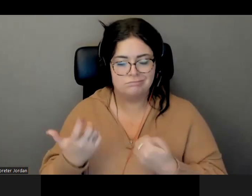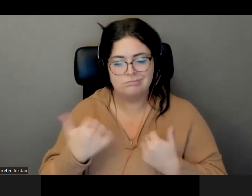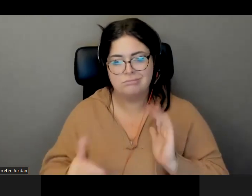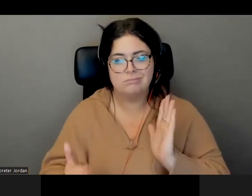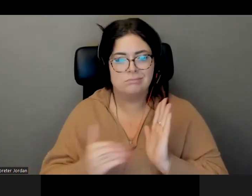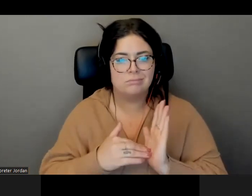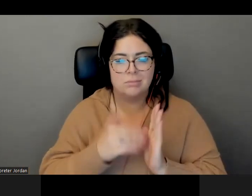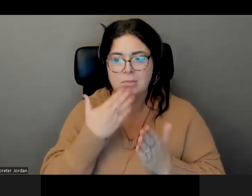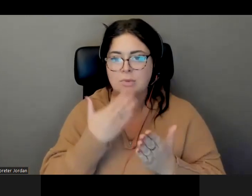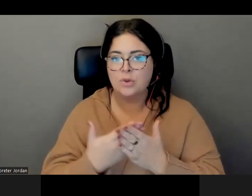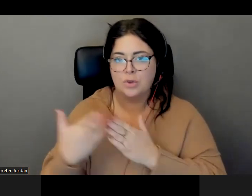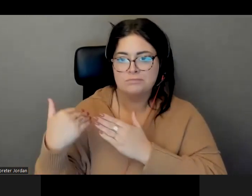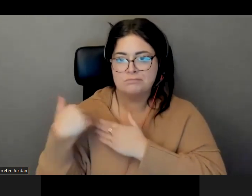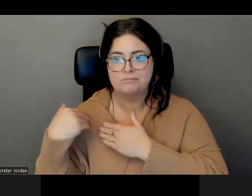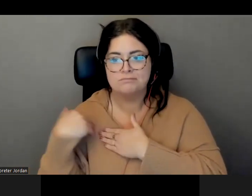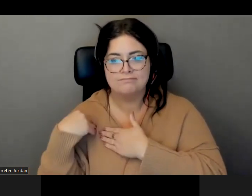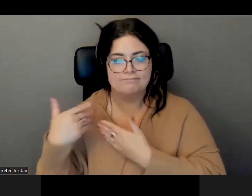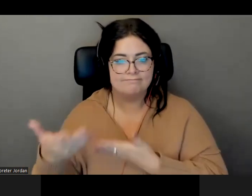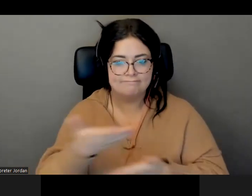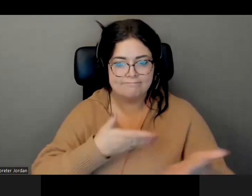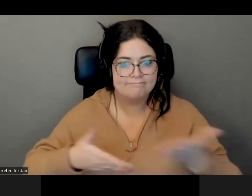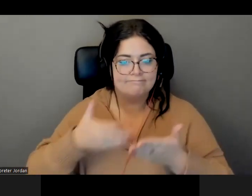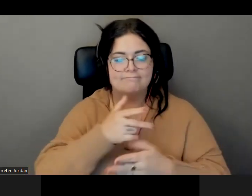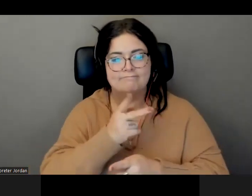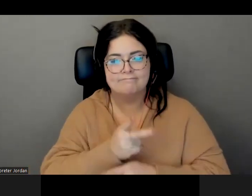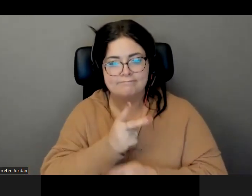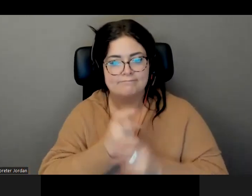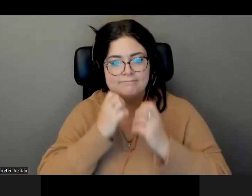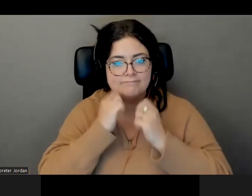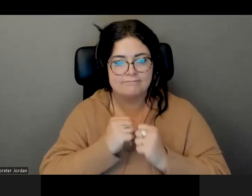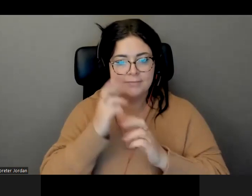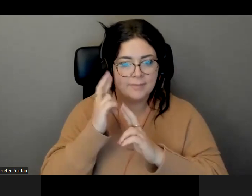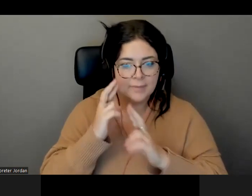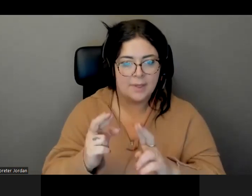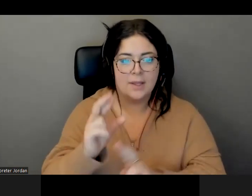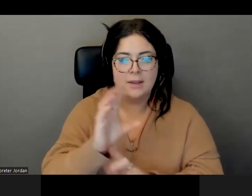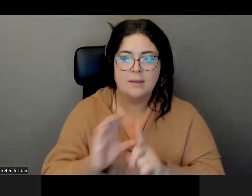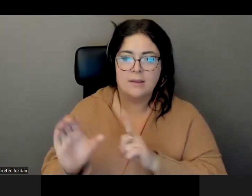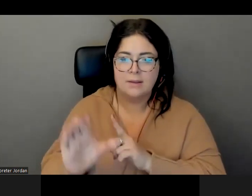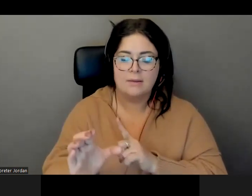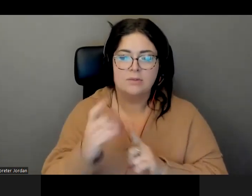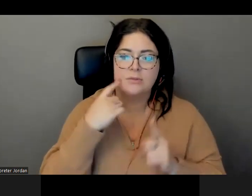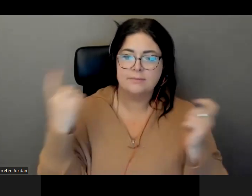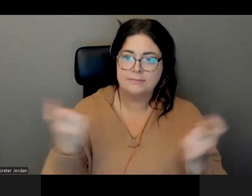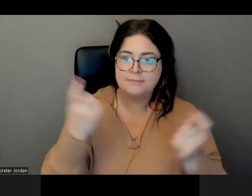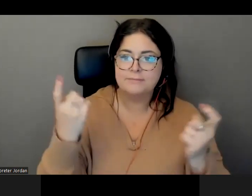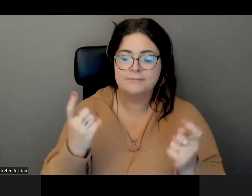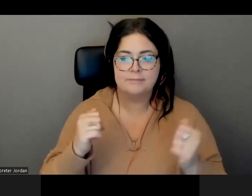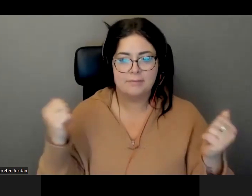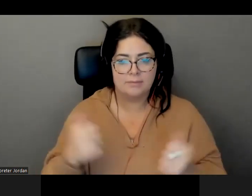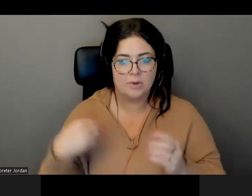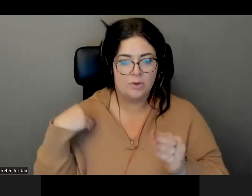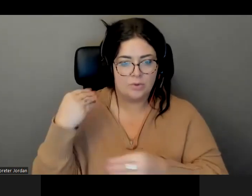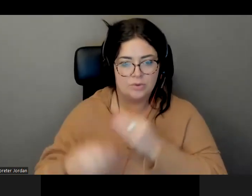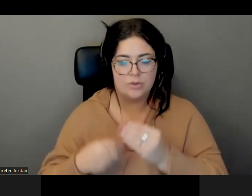be responsible stewards of the land and to respect the cultures, ceremonies, and traditions